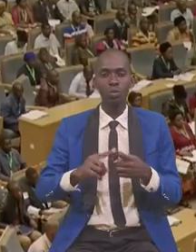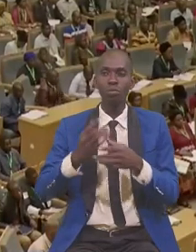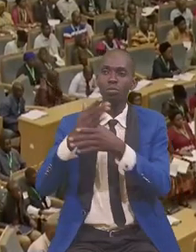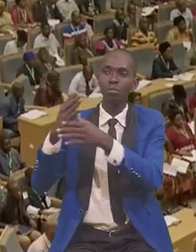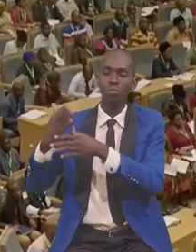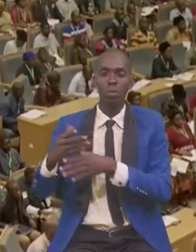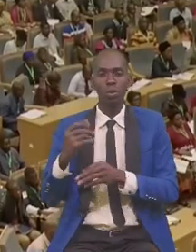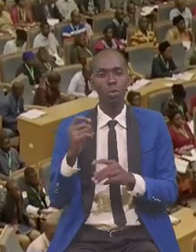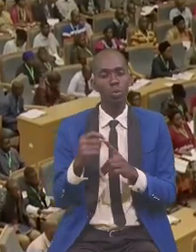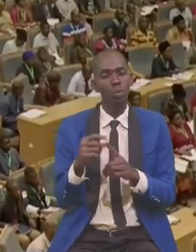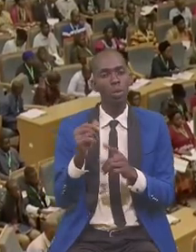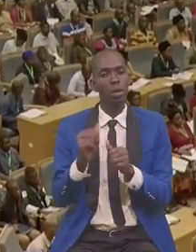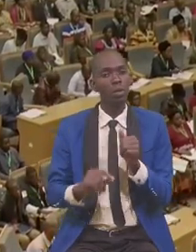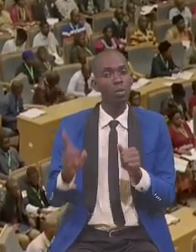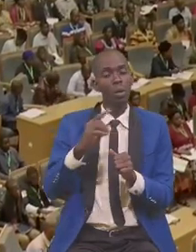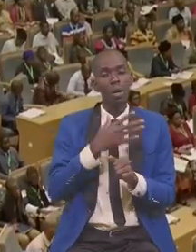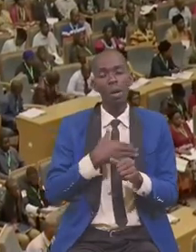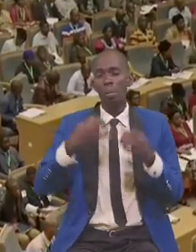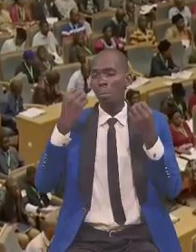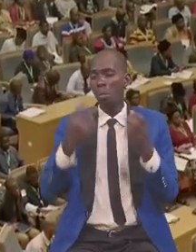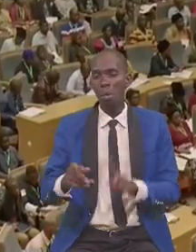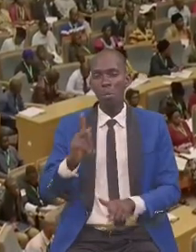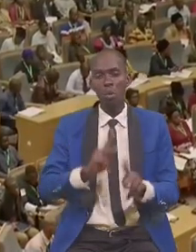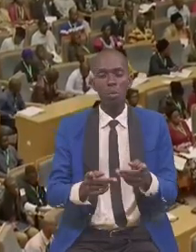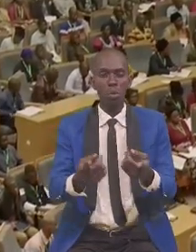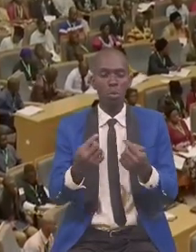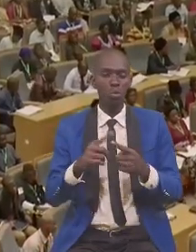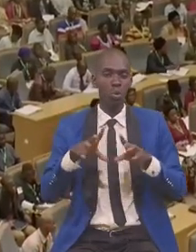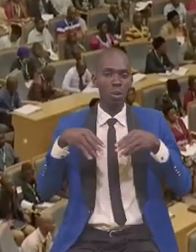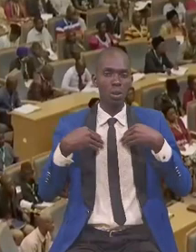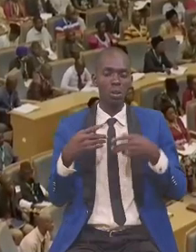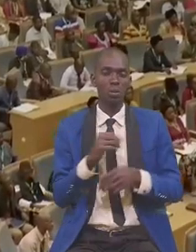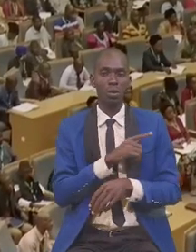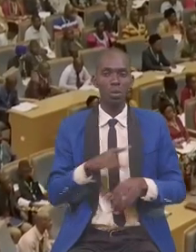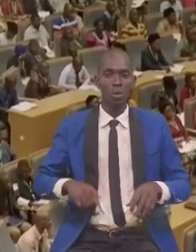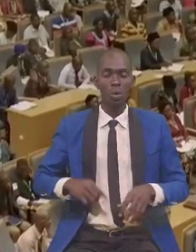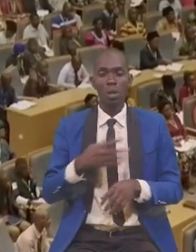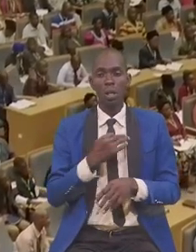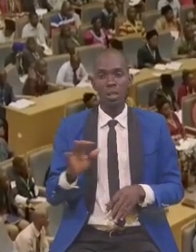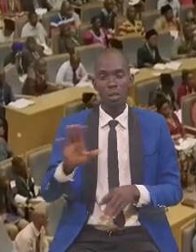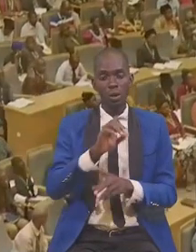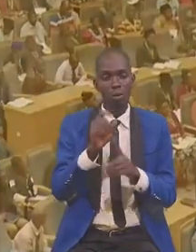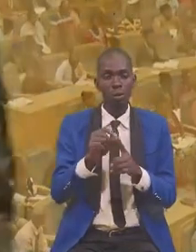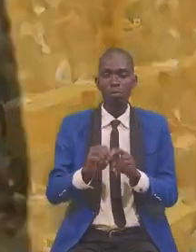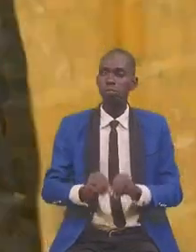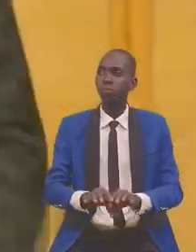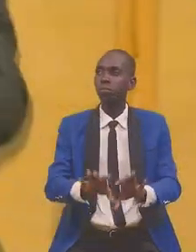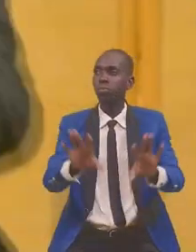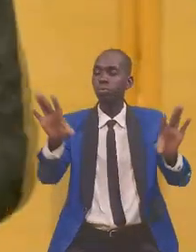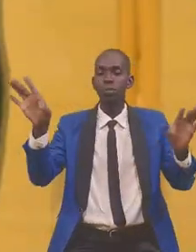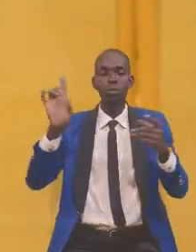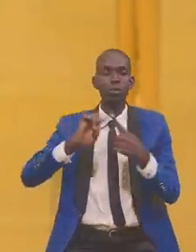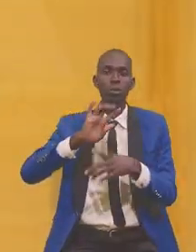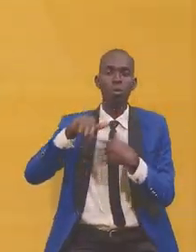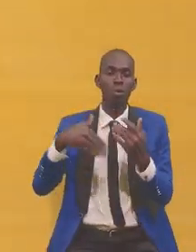many people came to know the Lord, and their words and their messages went unto the ends of